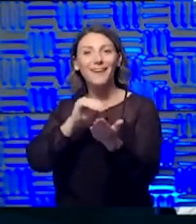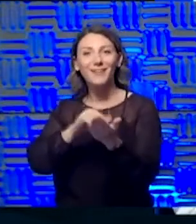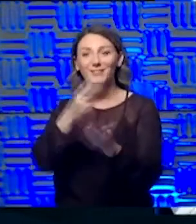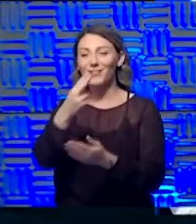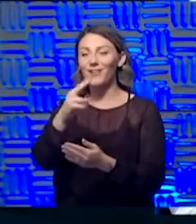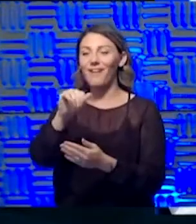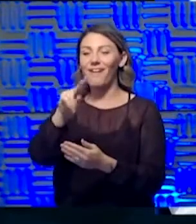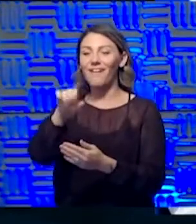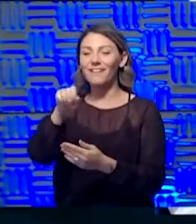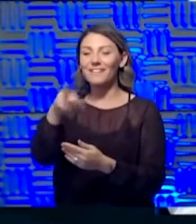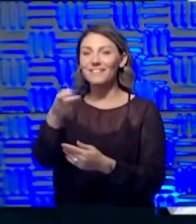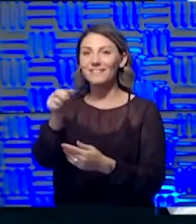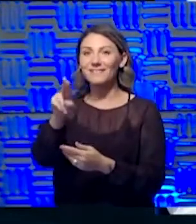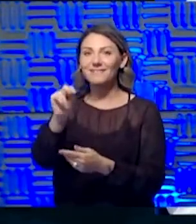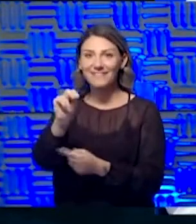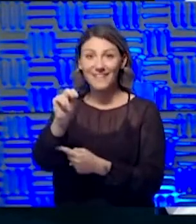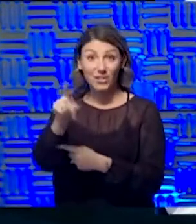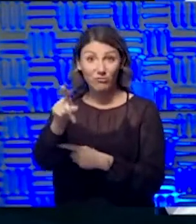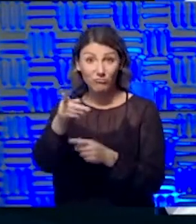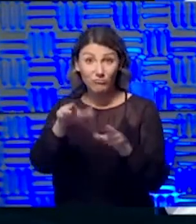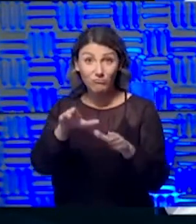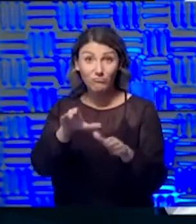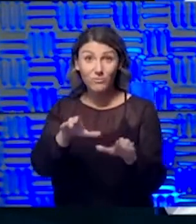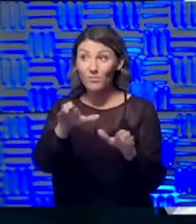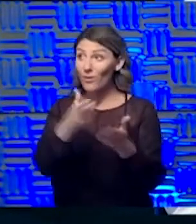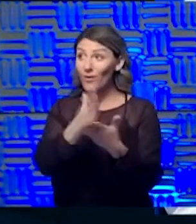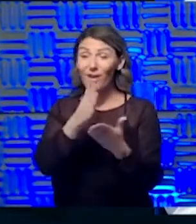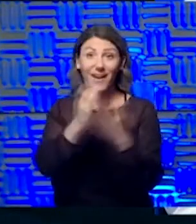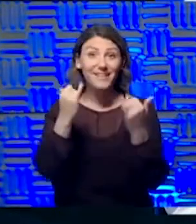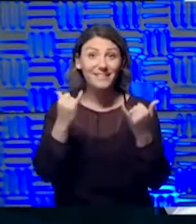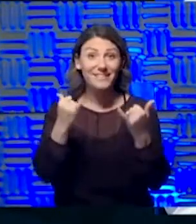now just heard you be called, you doing okay today?